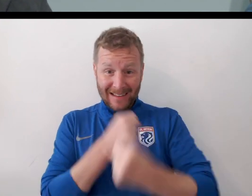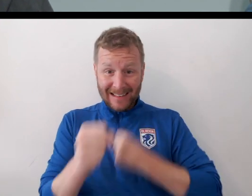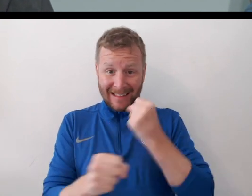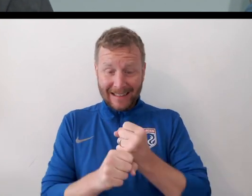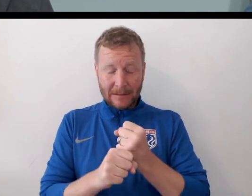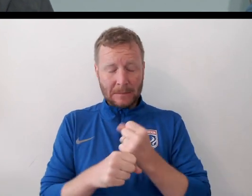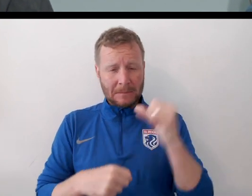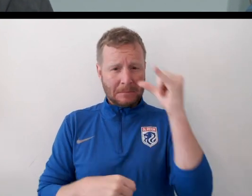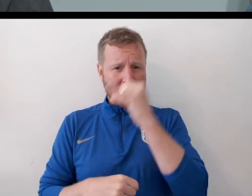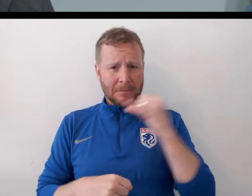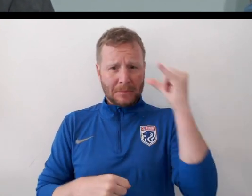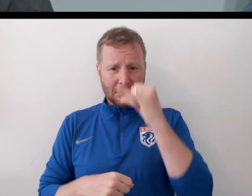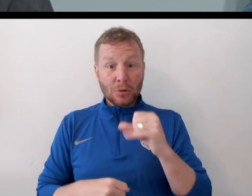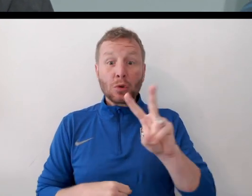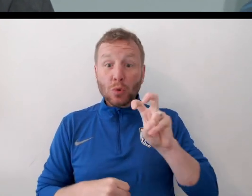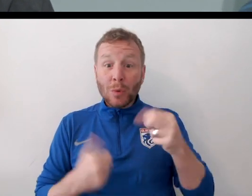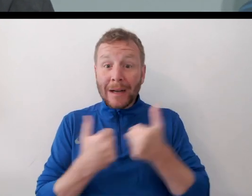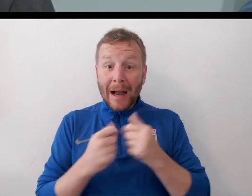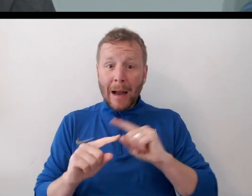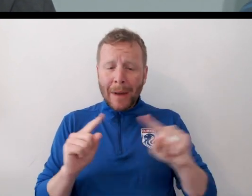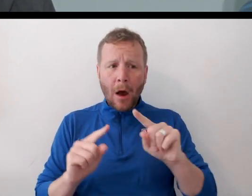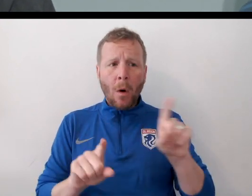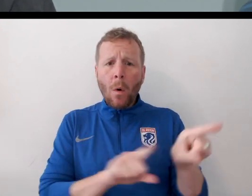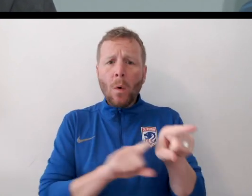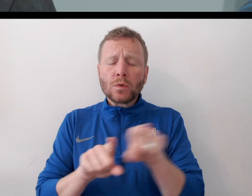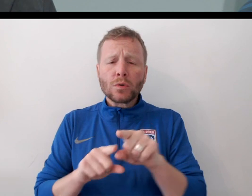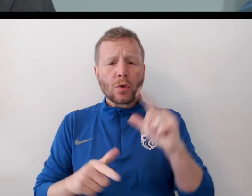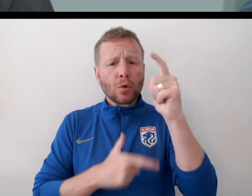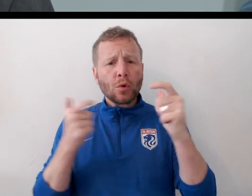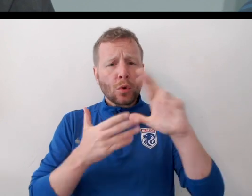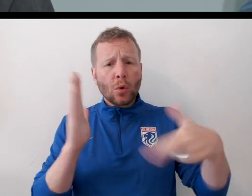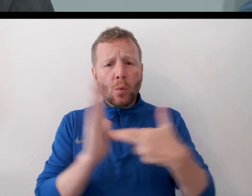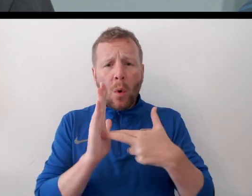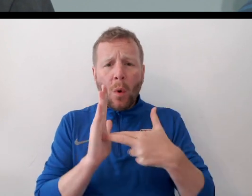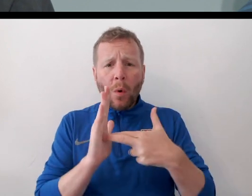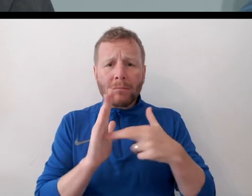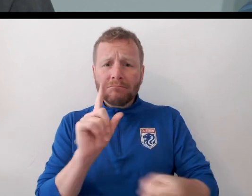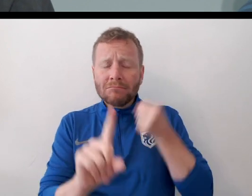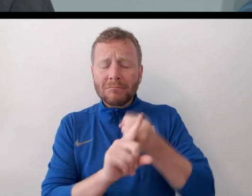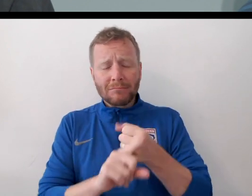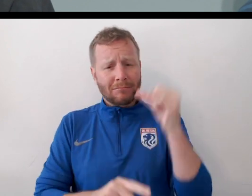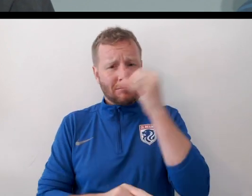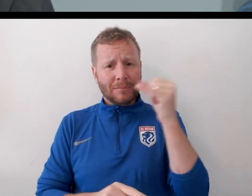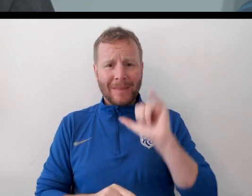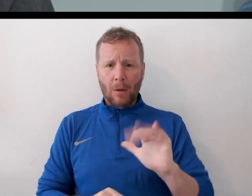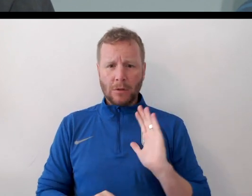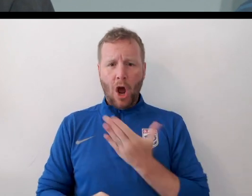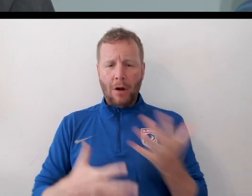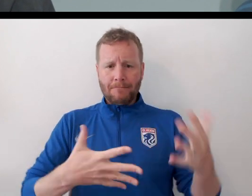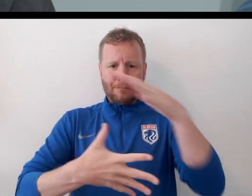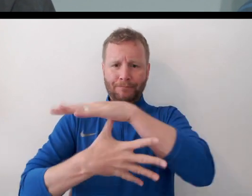like such an accomplishment, not to just play 200 games, but to be a pivotal player. So that was definitely, in the